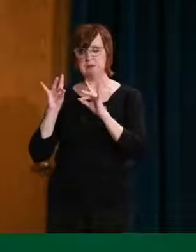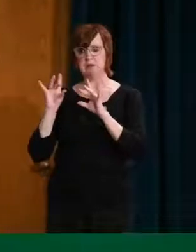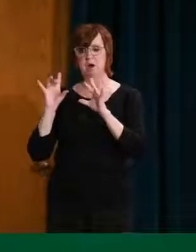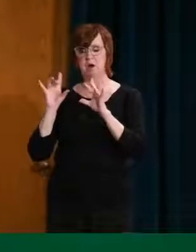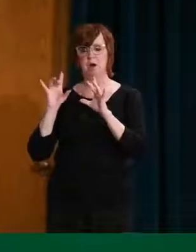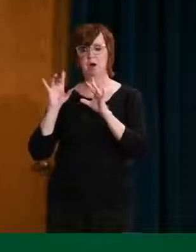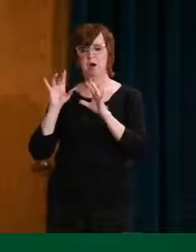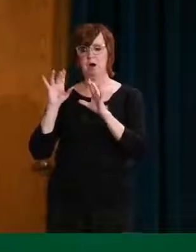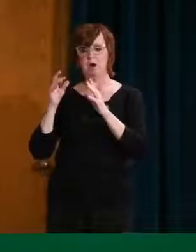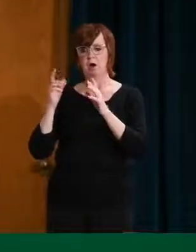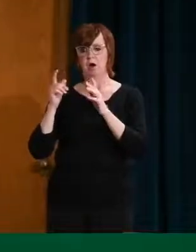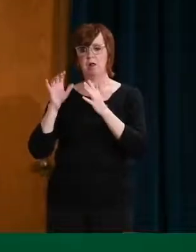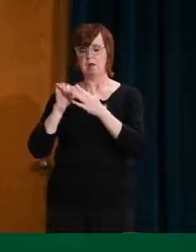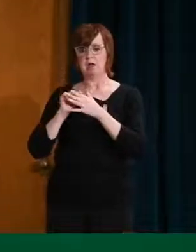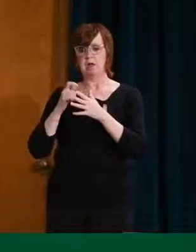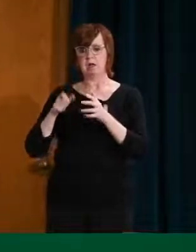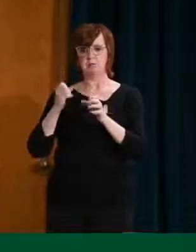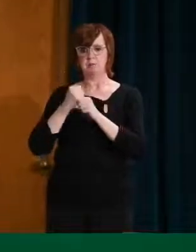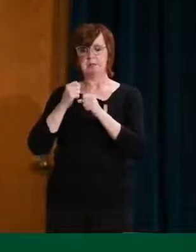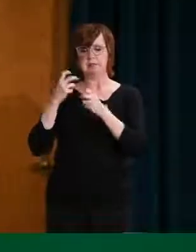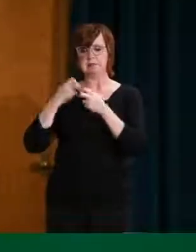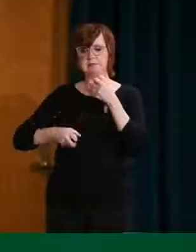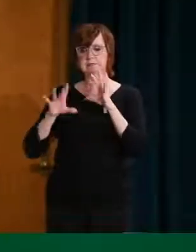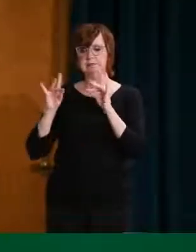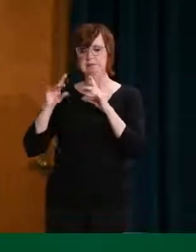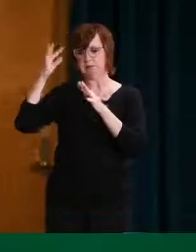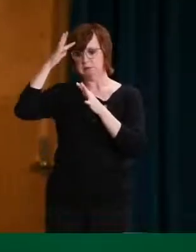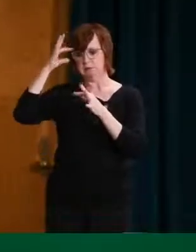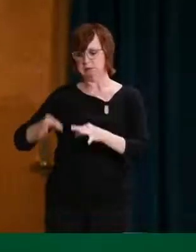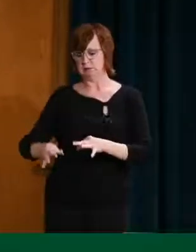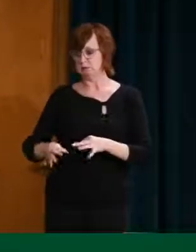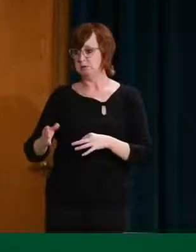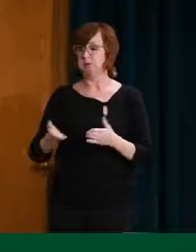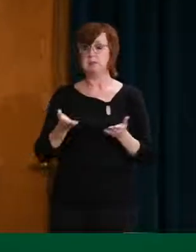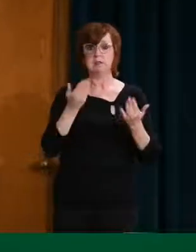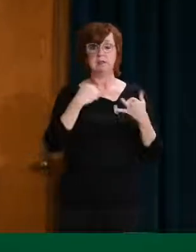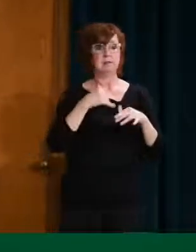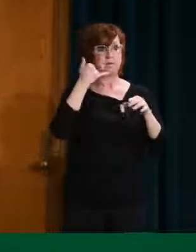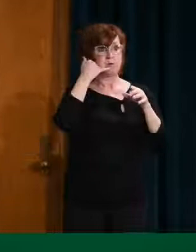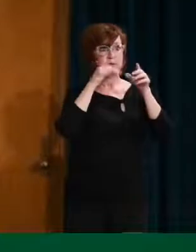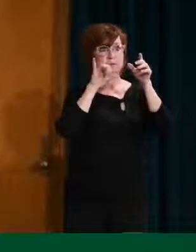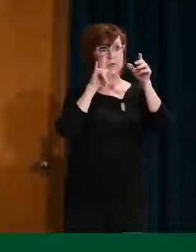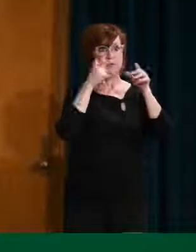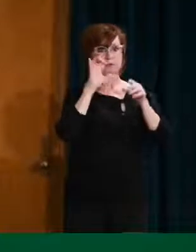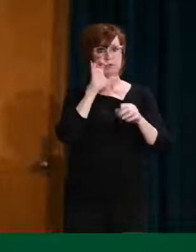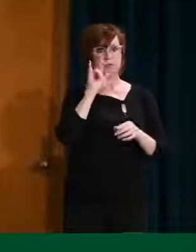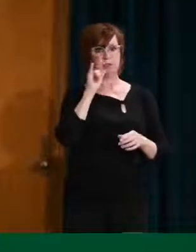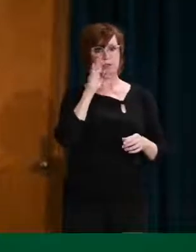And we'll go to our next question on the line. Operator. We have Lisa Schick with CJME.